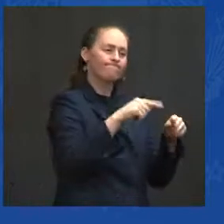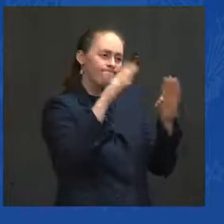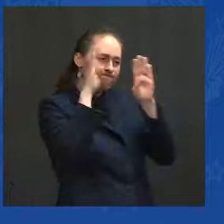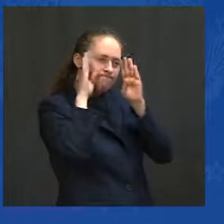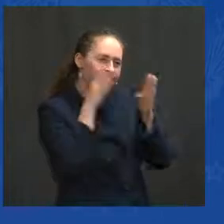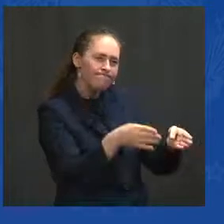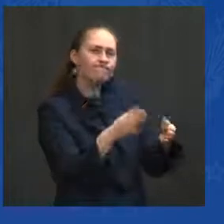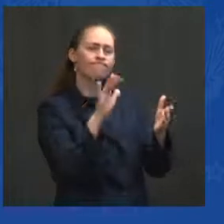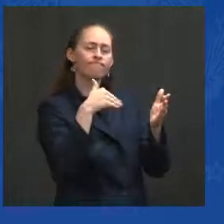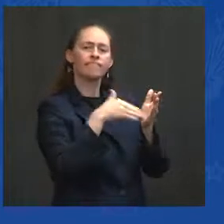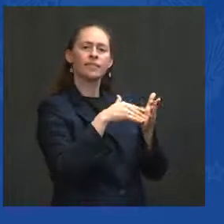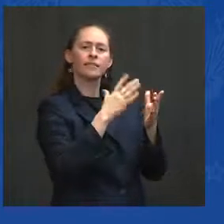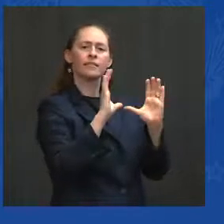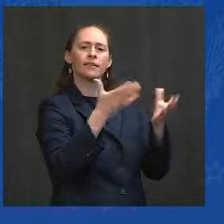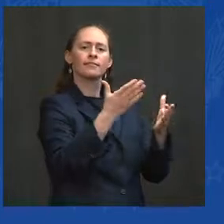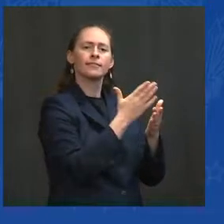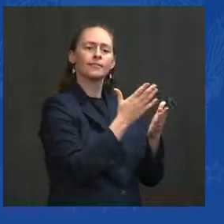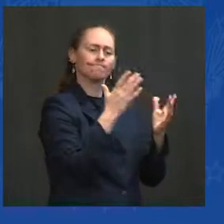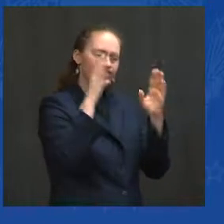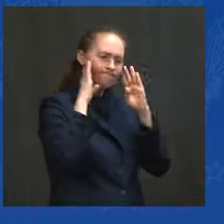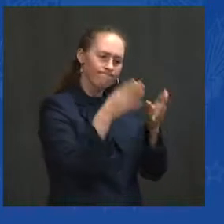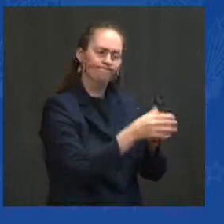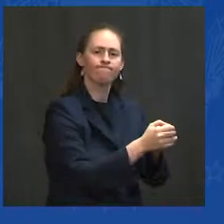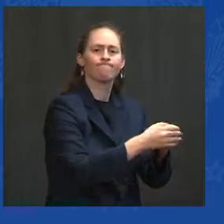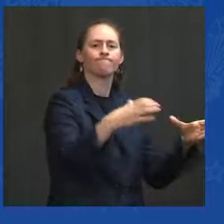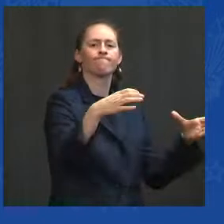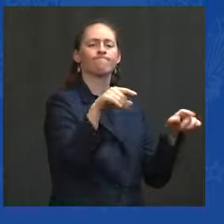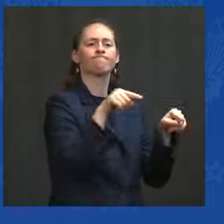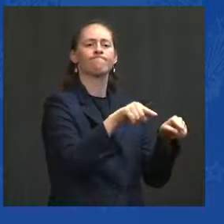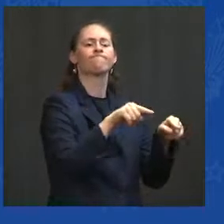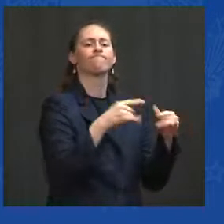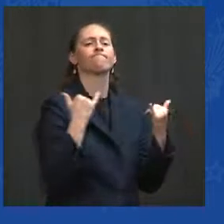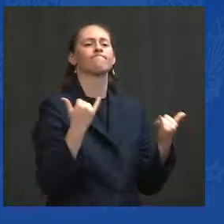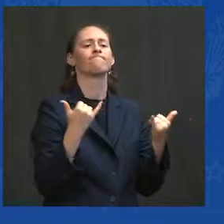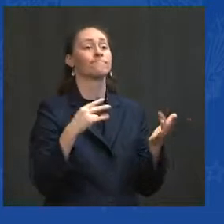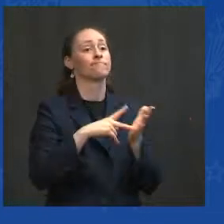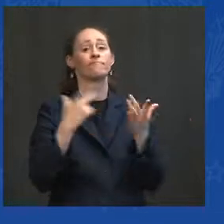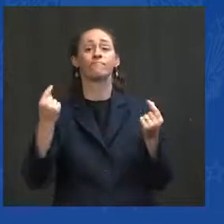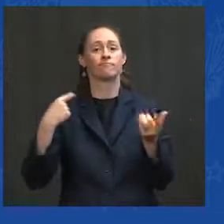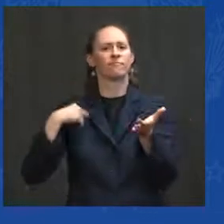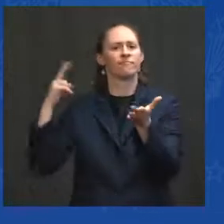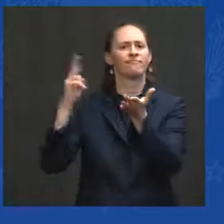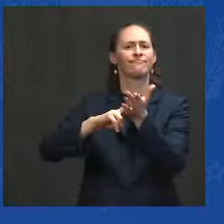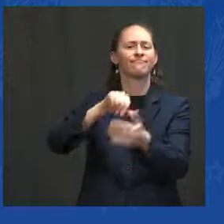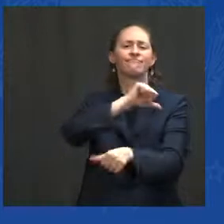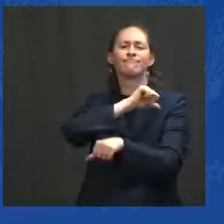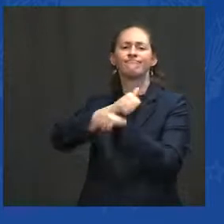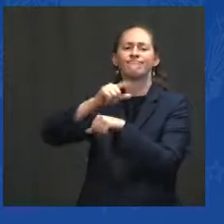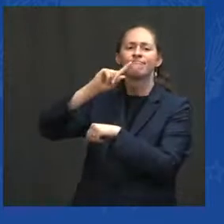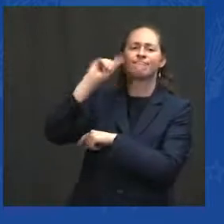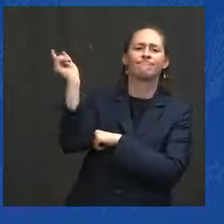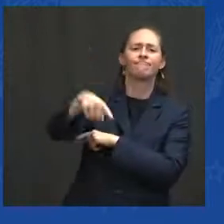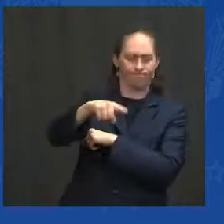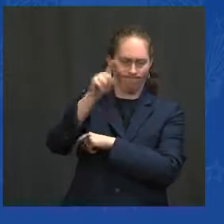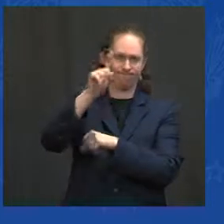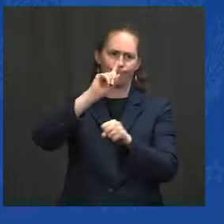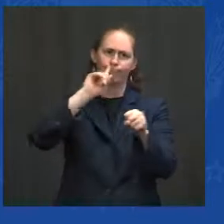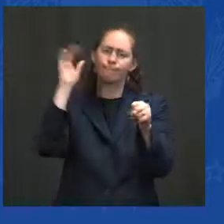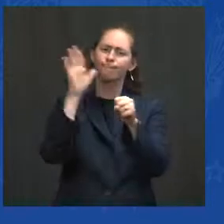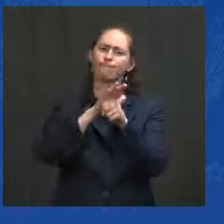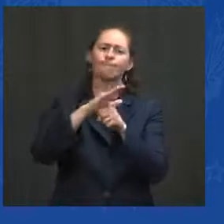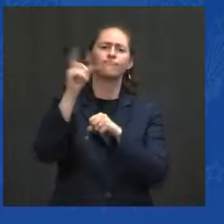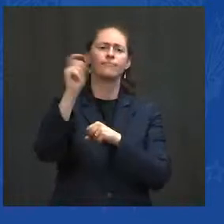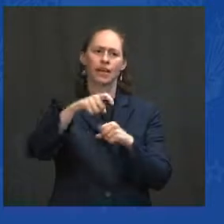The executive order I'm soon going to be signing commits the federal government to full and aggressive enforcement of our antitrust laws. No